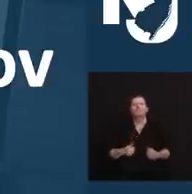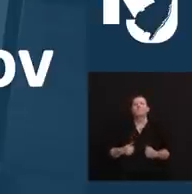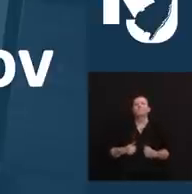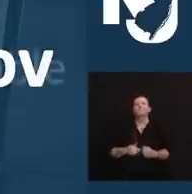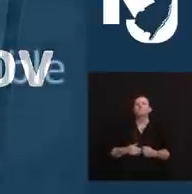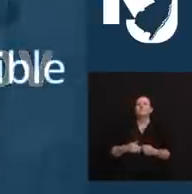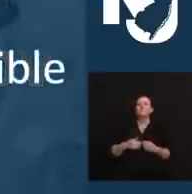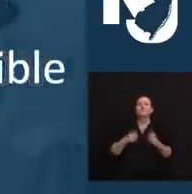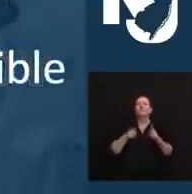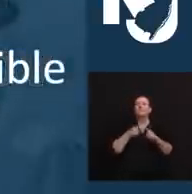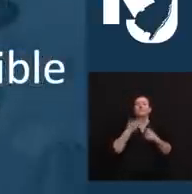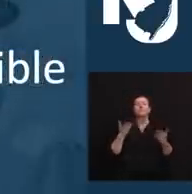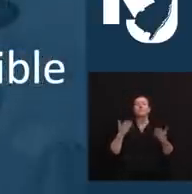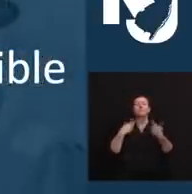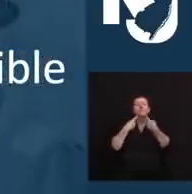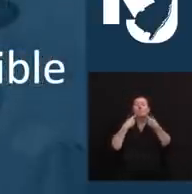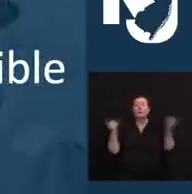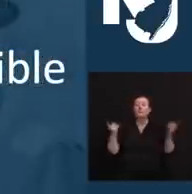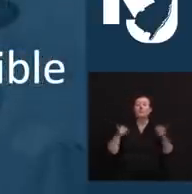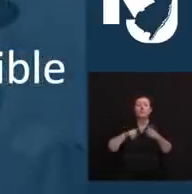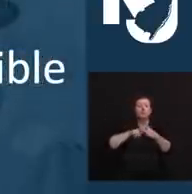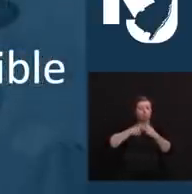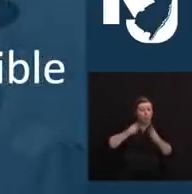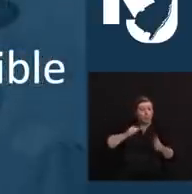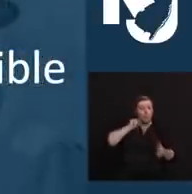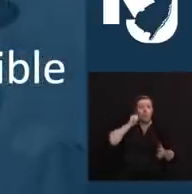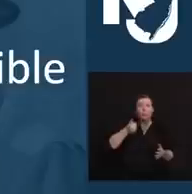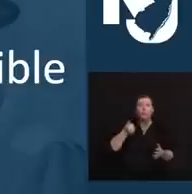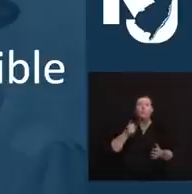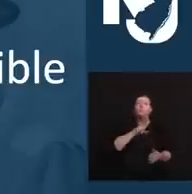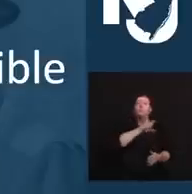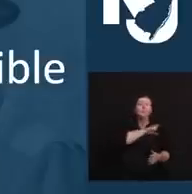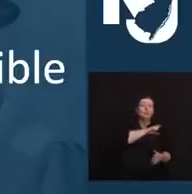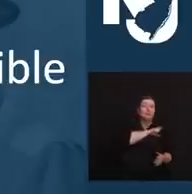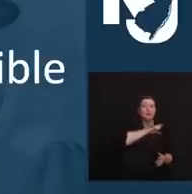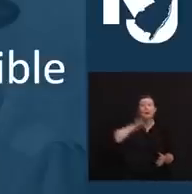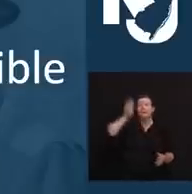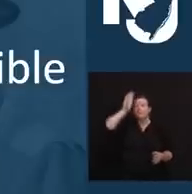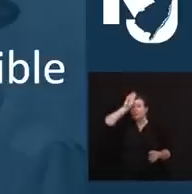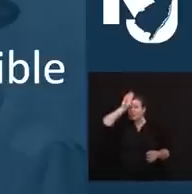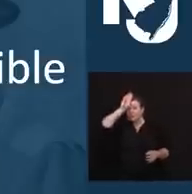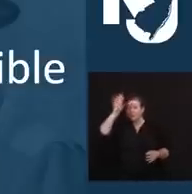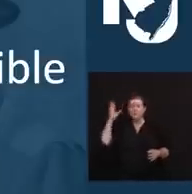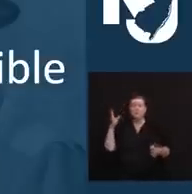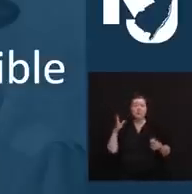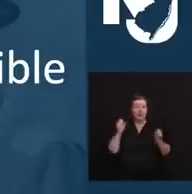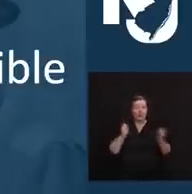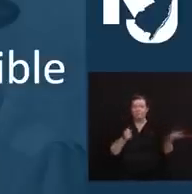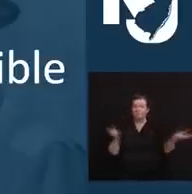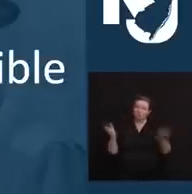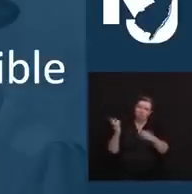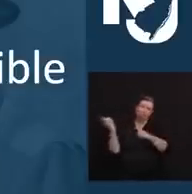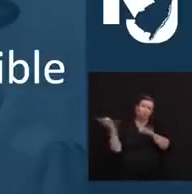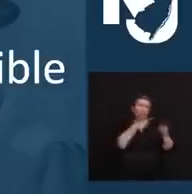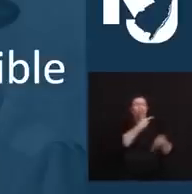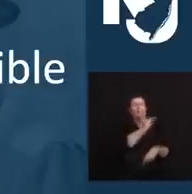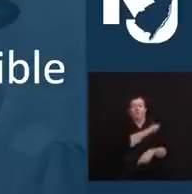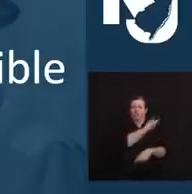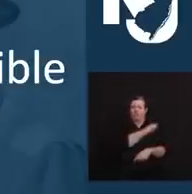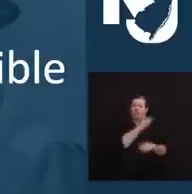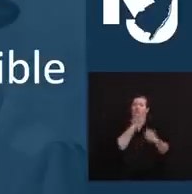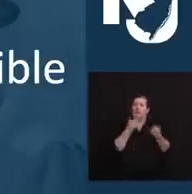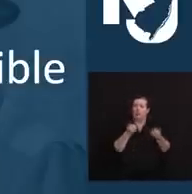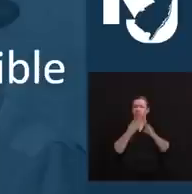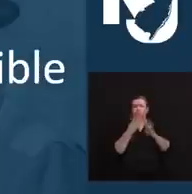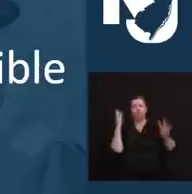we're announcing that effective tomorrow, police and fire professionals will be eligible to receive their vaccinations. Bless them